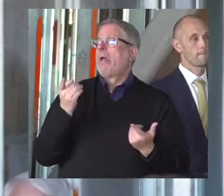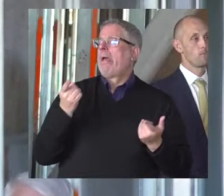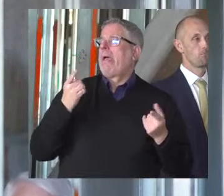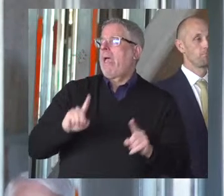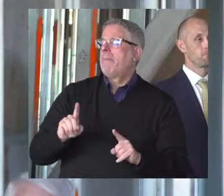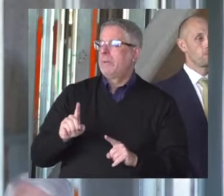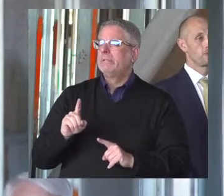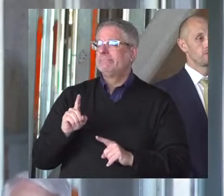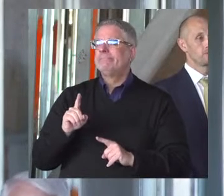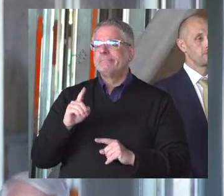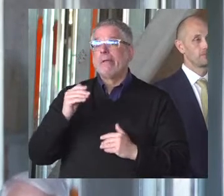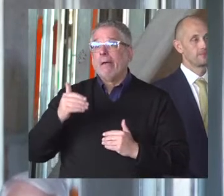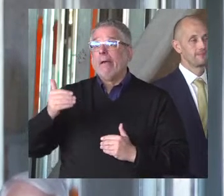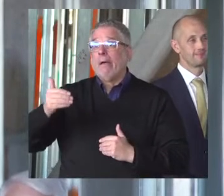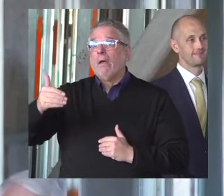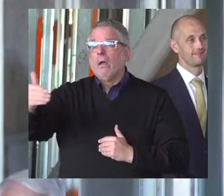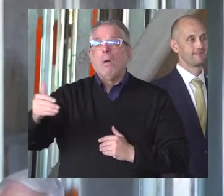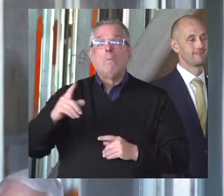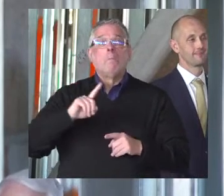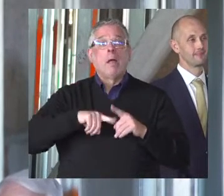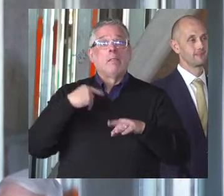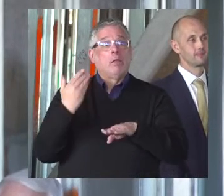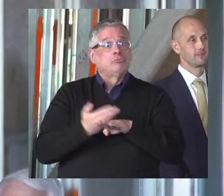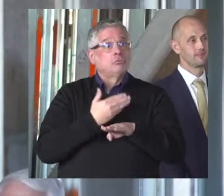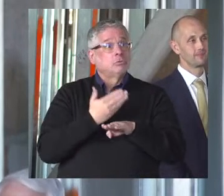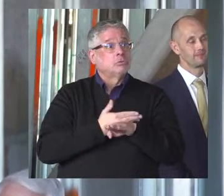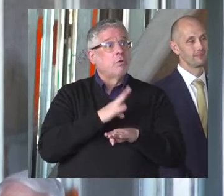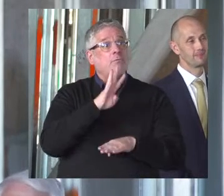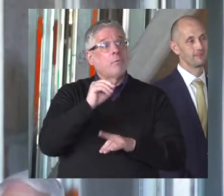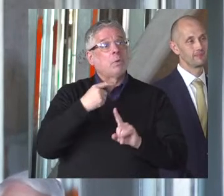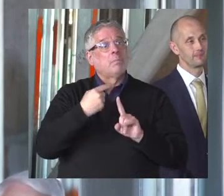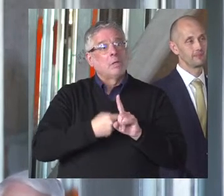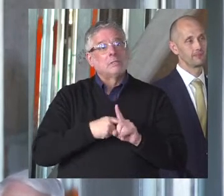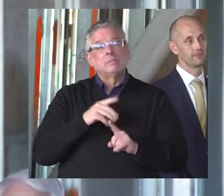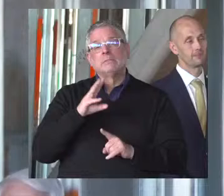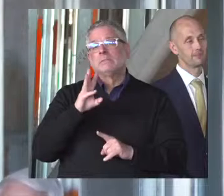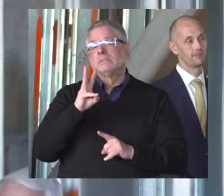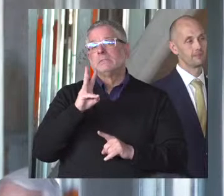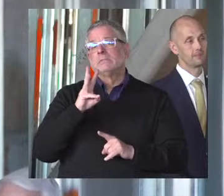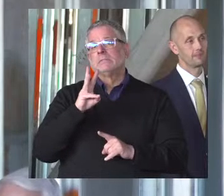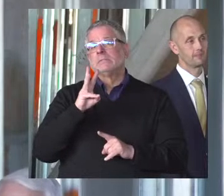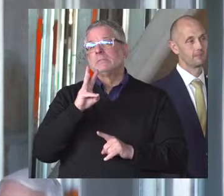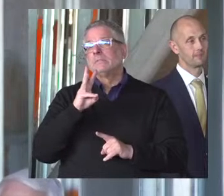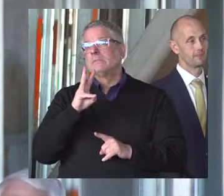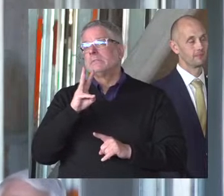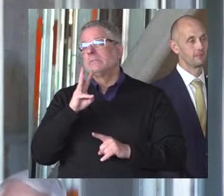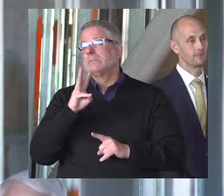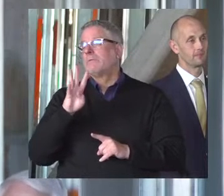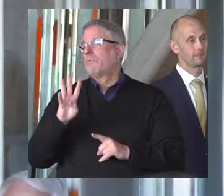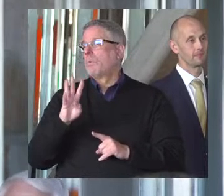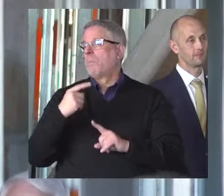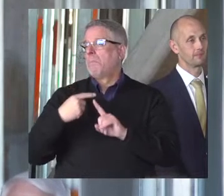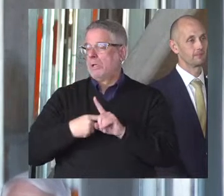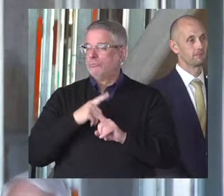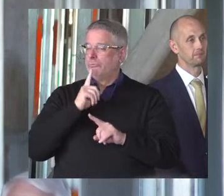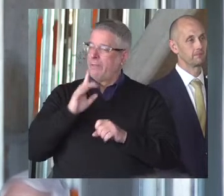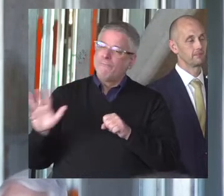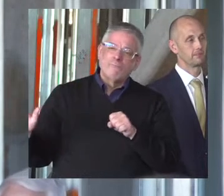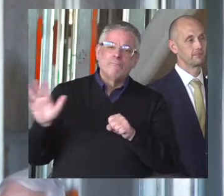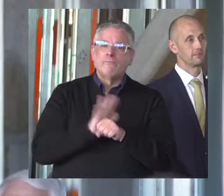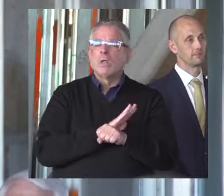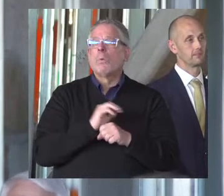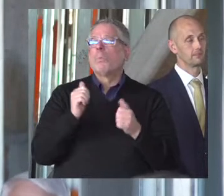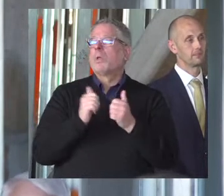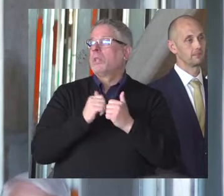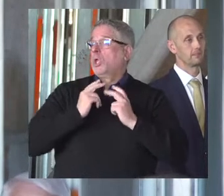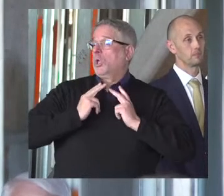the period of time. But the construction itself, 40 months, and then about 64 months to truly have this place operational with the human